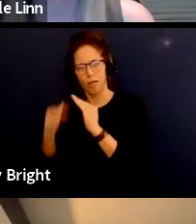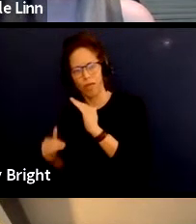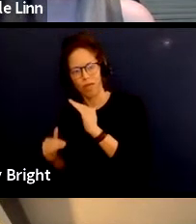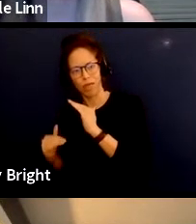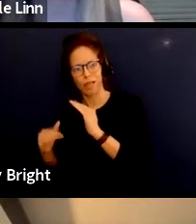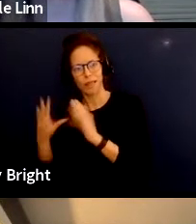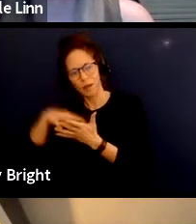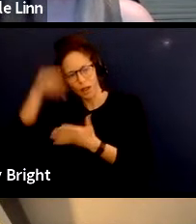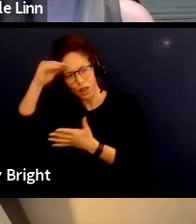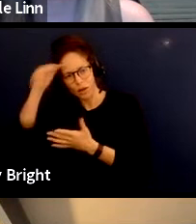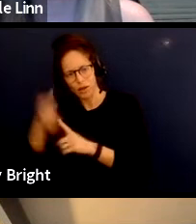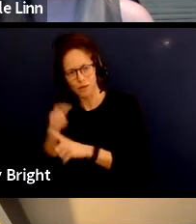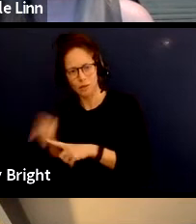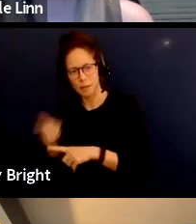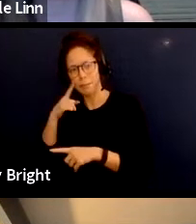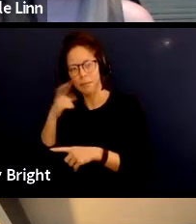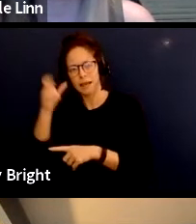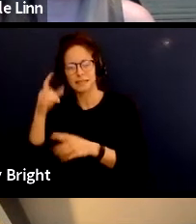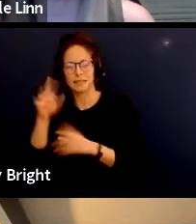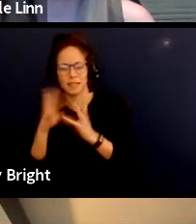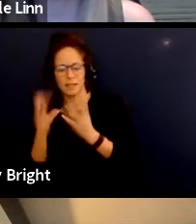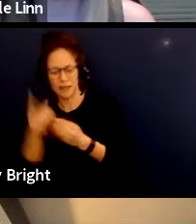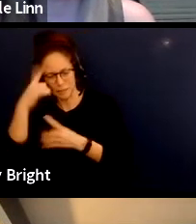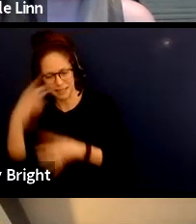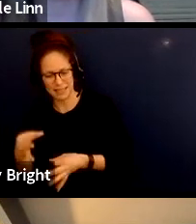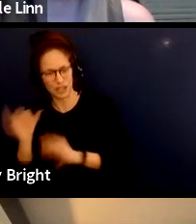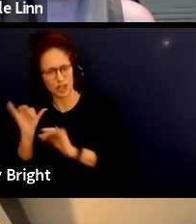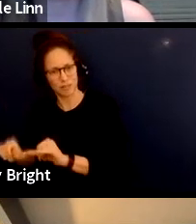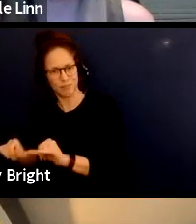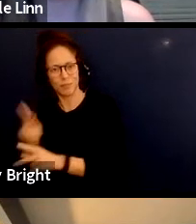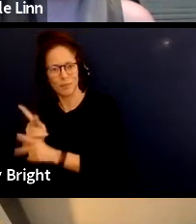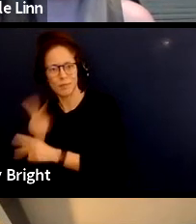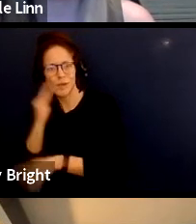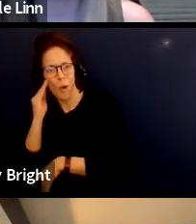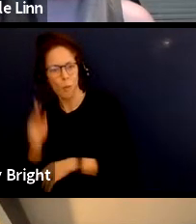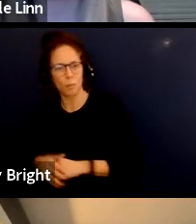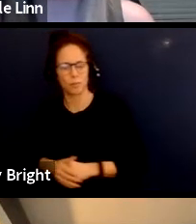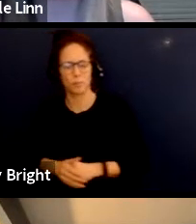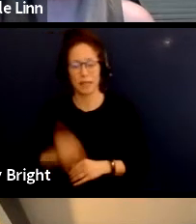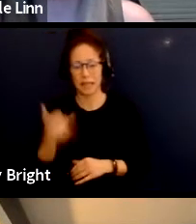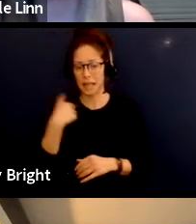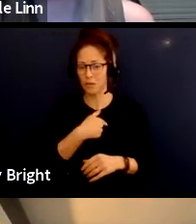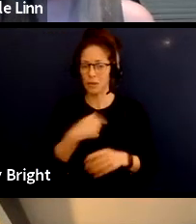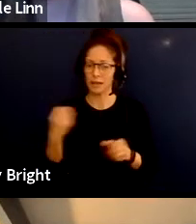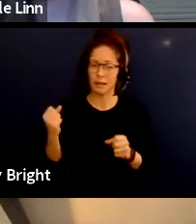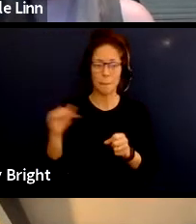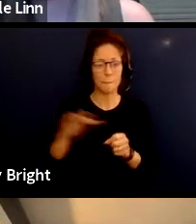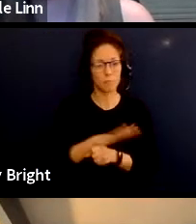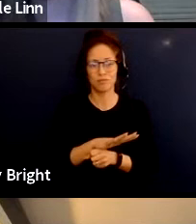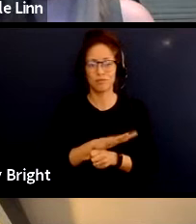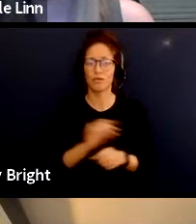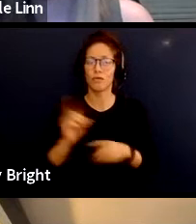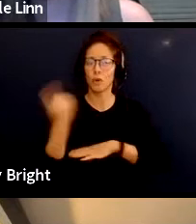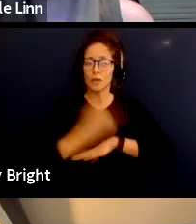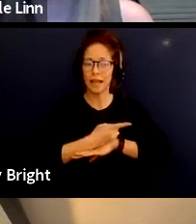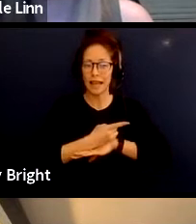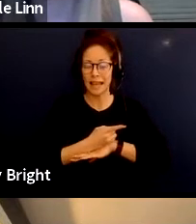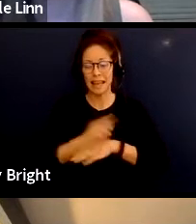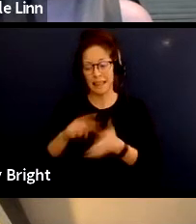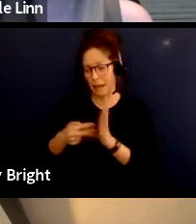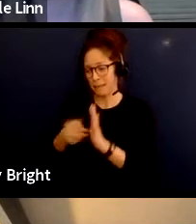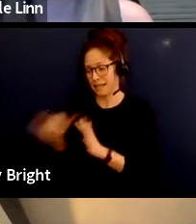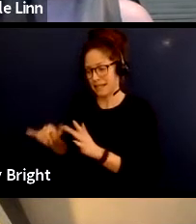are deciding with that decision to keep their kids home. If we go to full day, that time with the distance kids is going to be reduced even